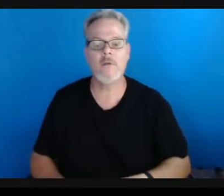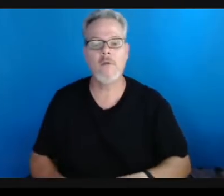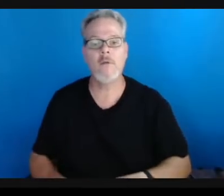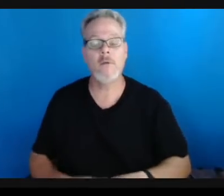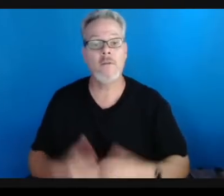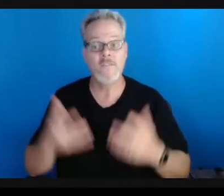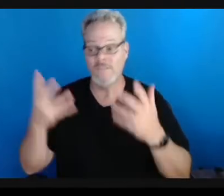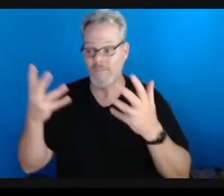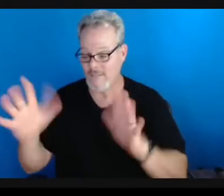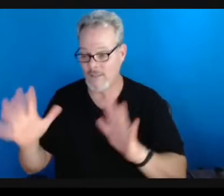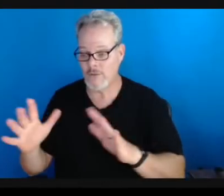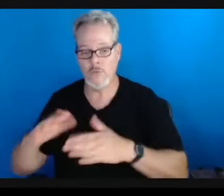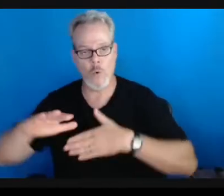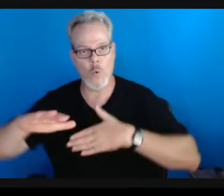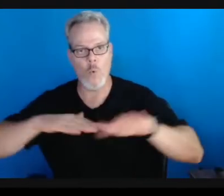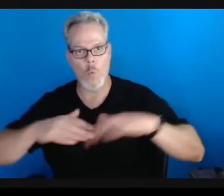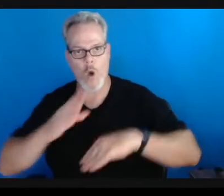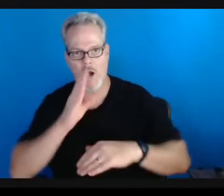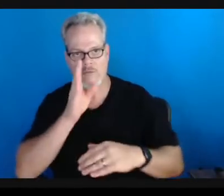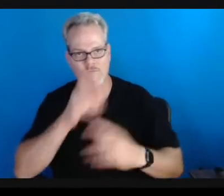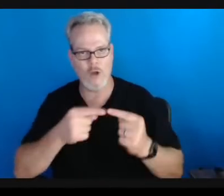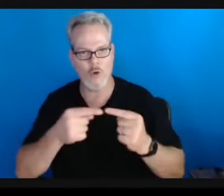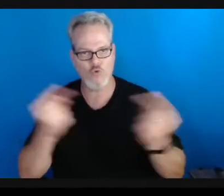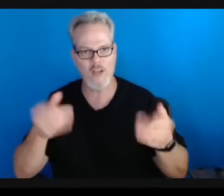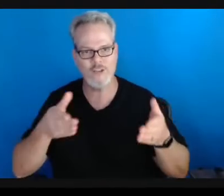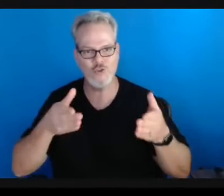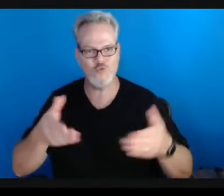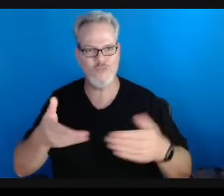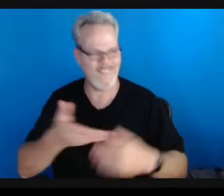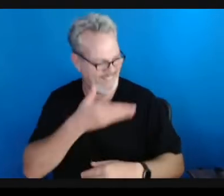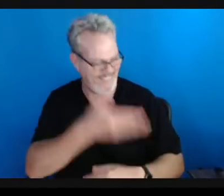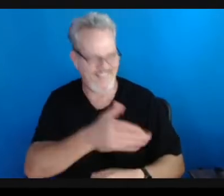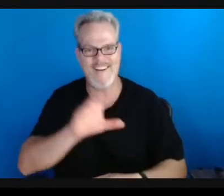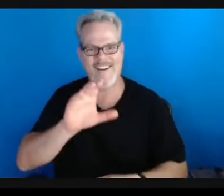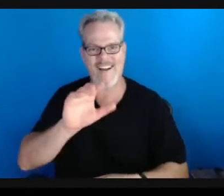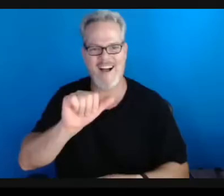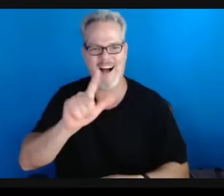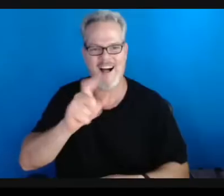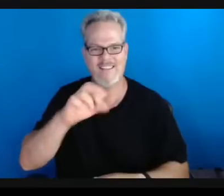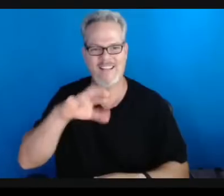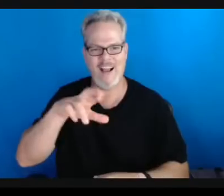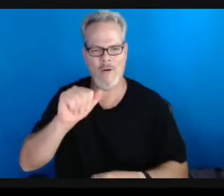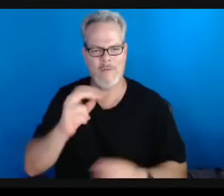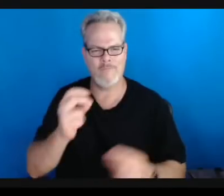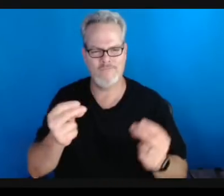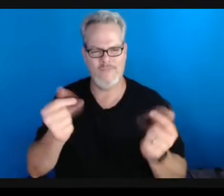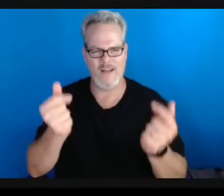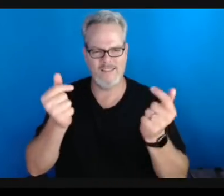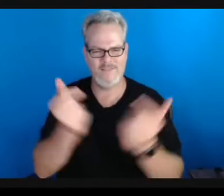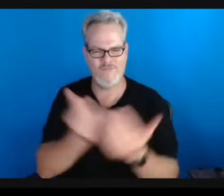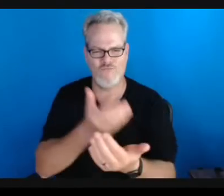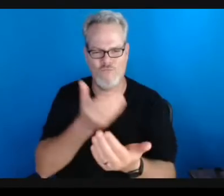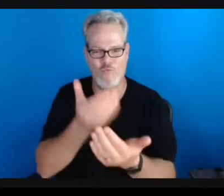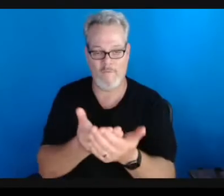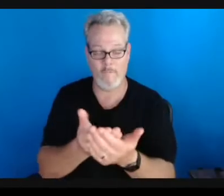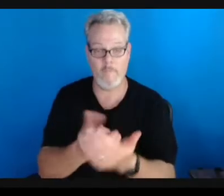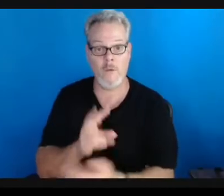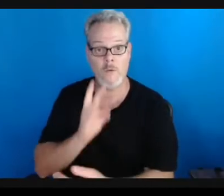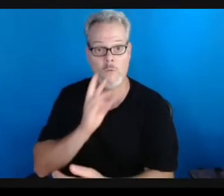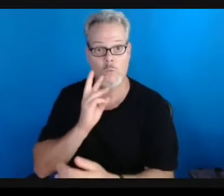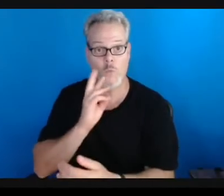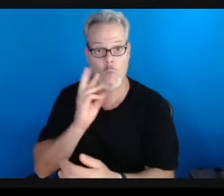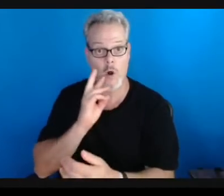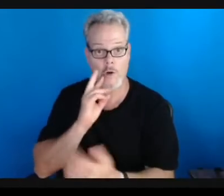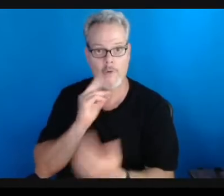straight across the street and you're at the caldera. It's a very quick walk. There is limited water supply. Bring